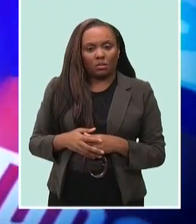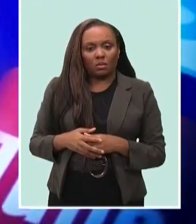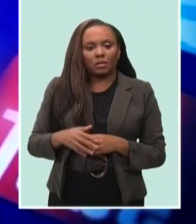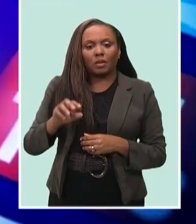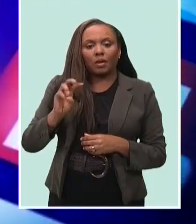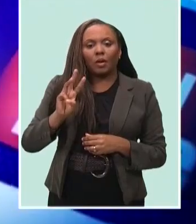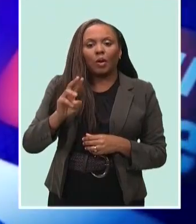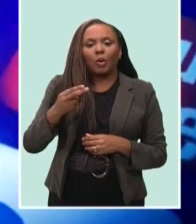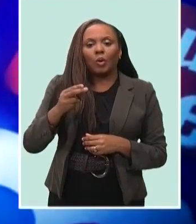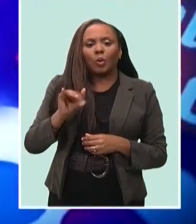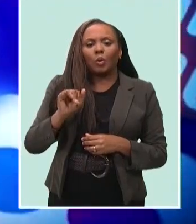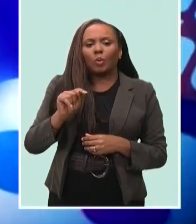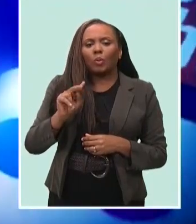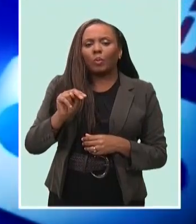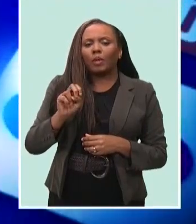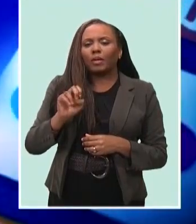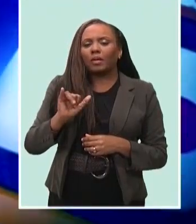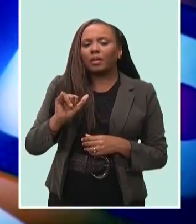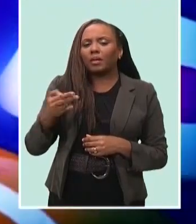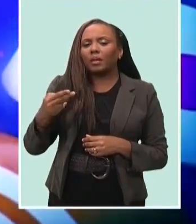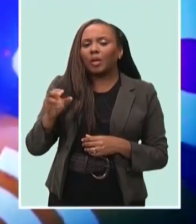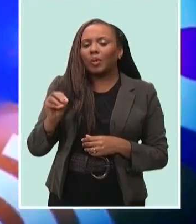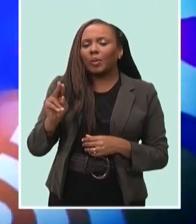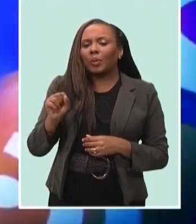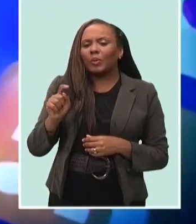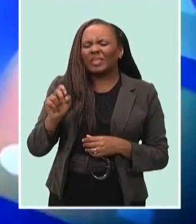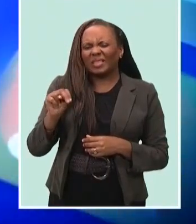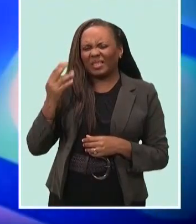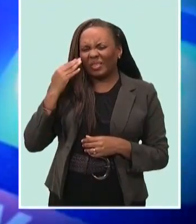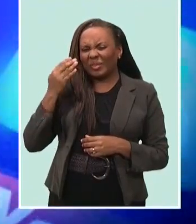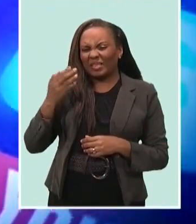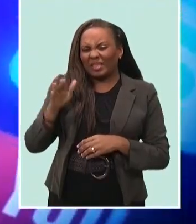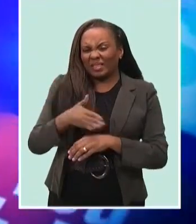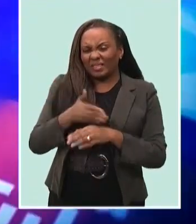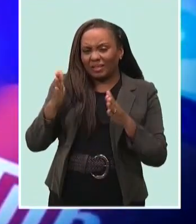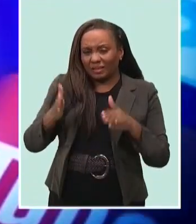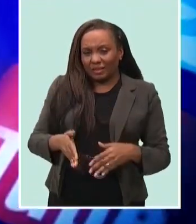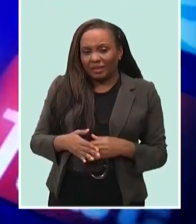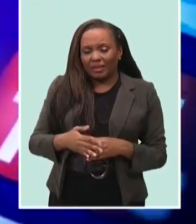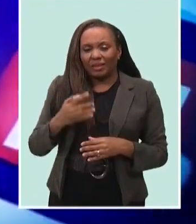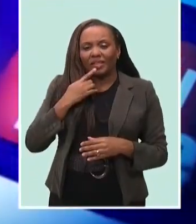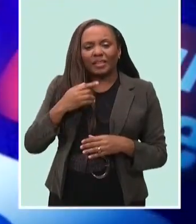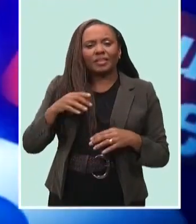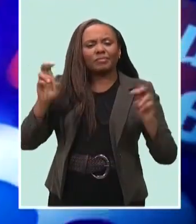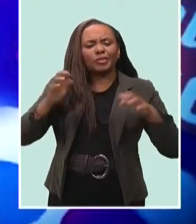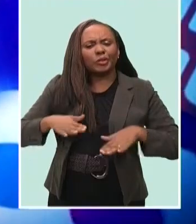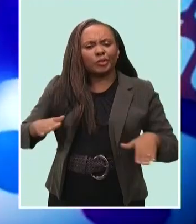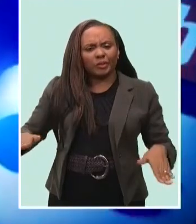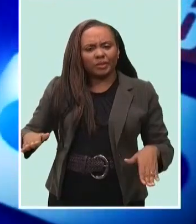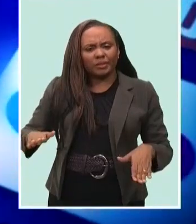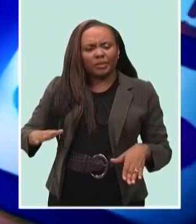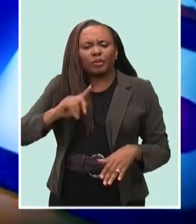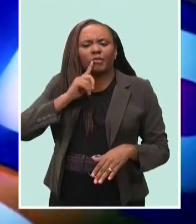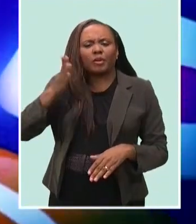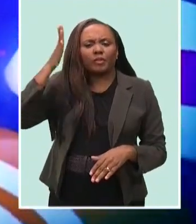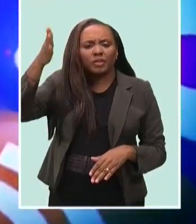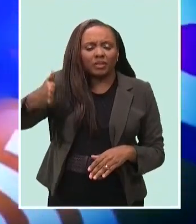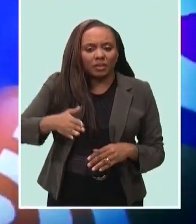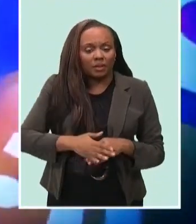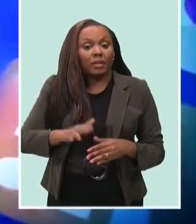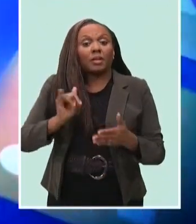Houston says, the children are our future. So it's no surprise that many Barbadians are in favor of policies supporting